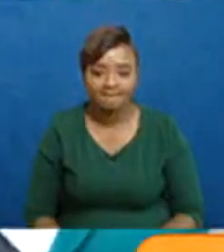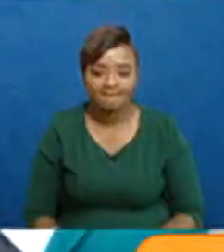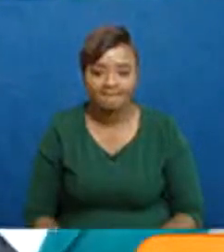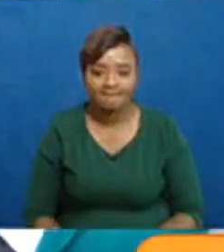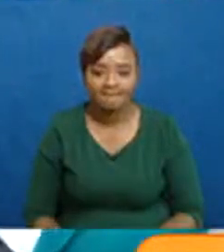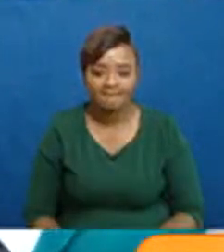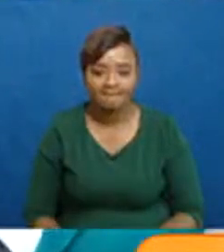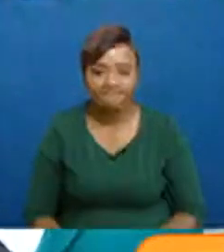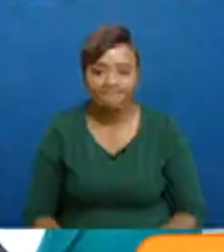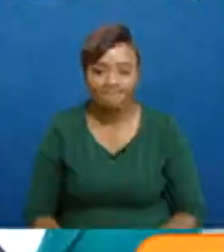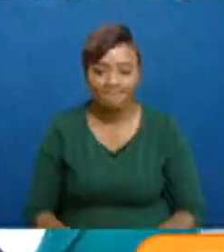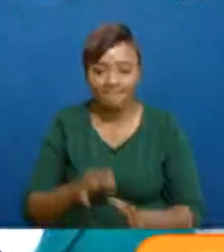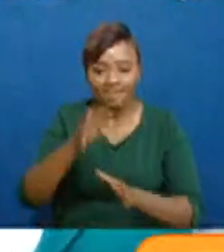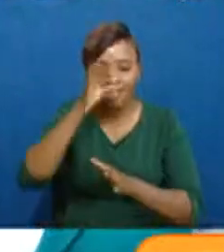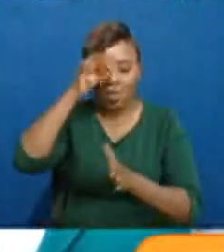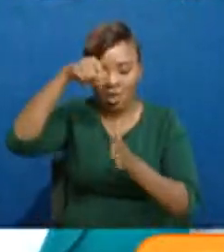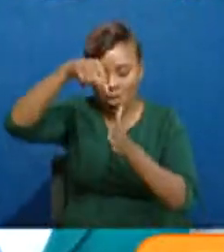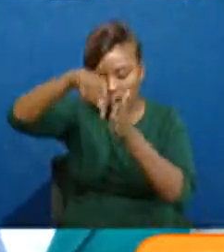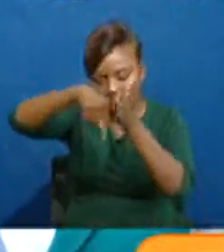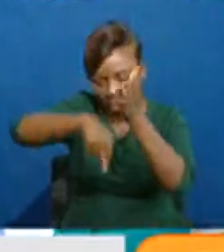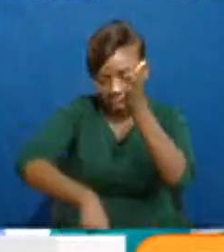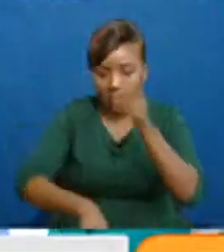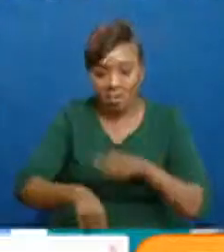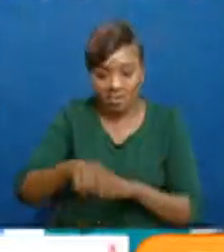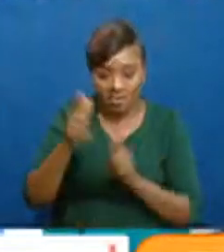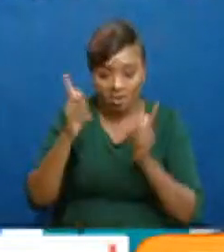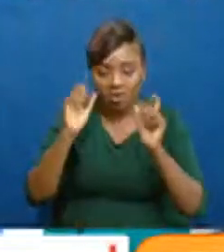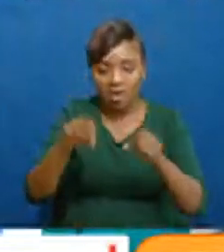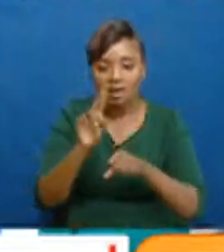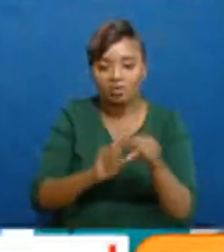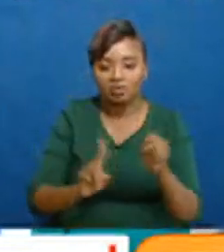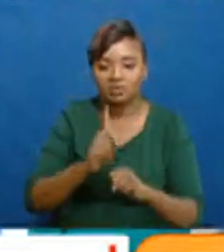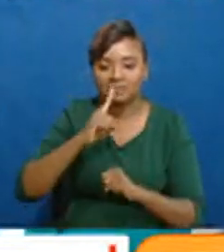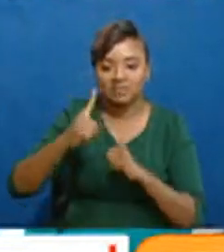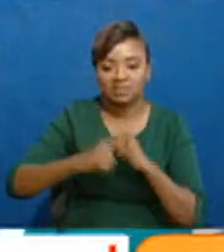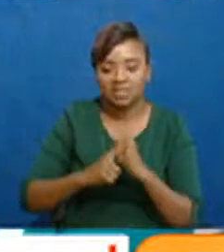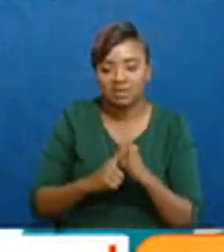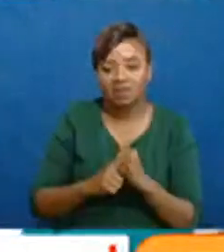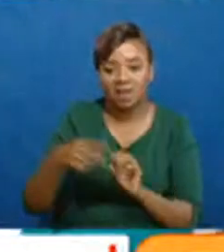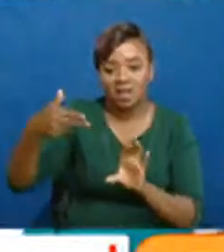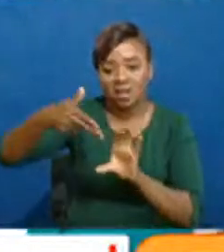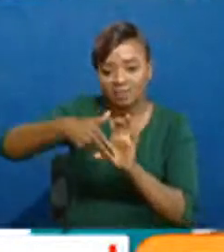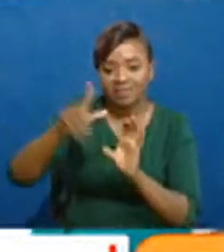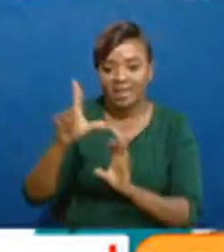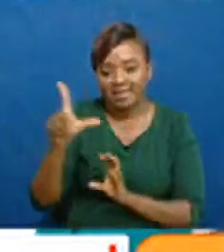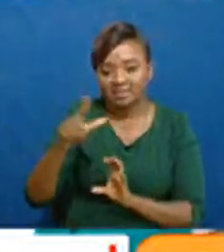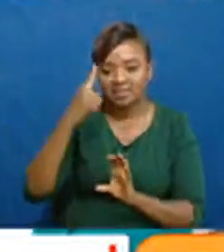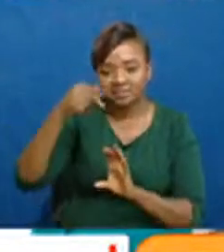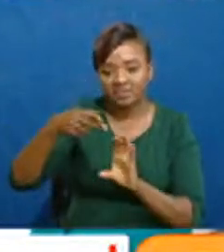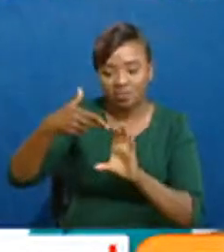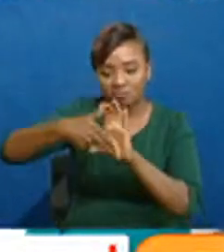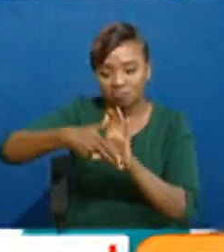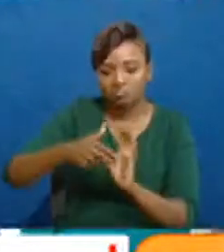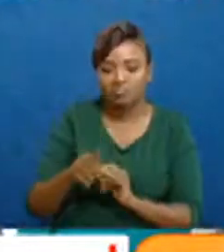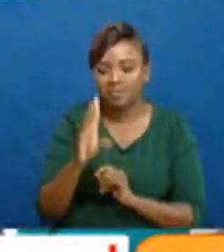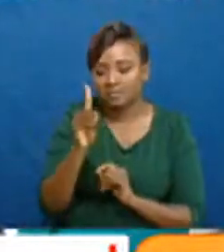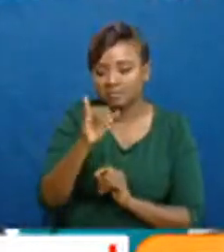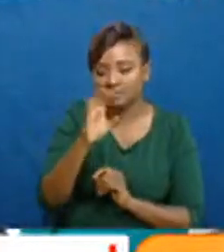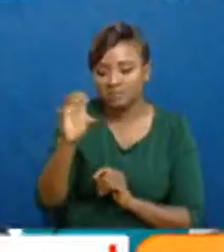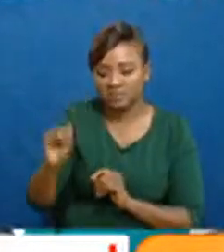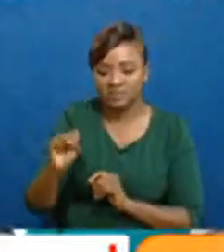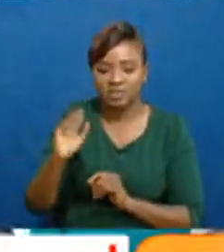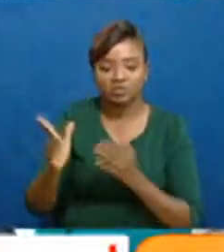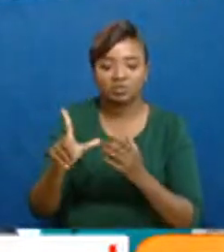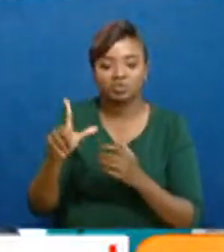A big rig drilling truck might use 600 liters of diesel fuel to drill one borehole. But with